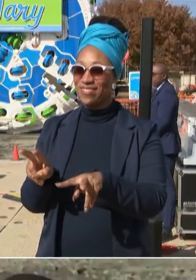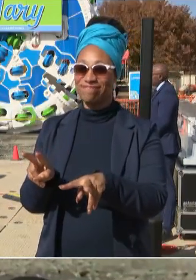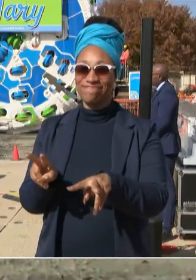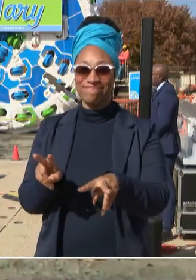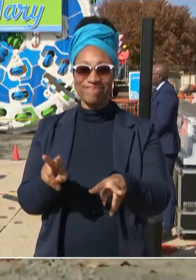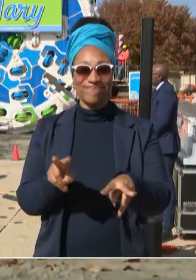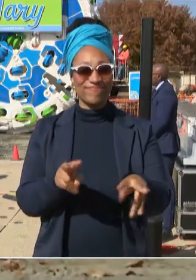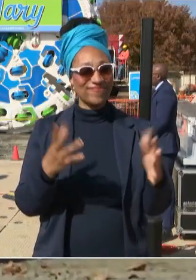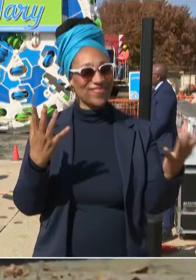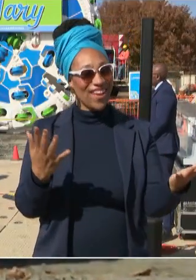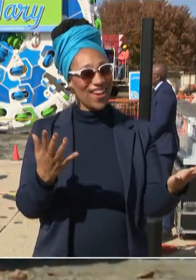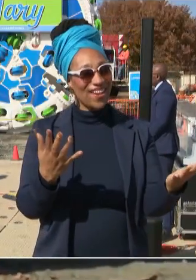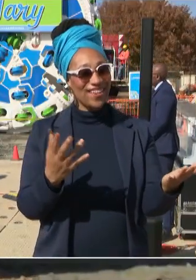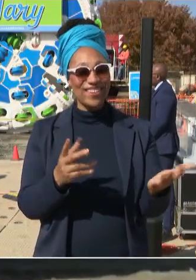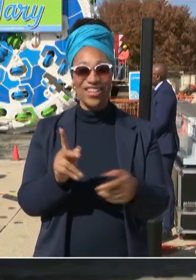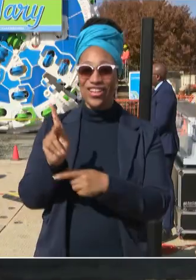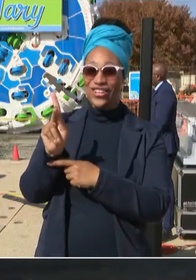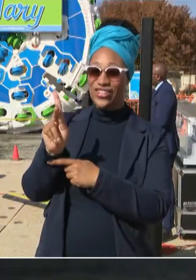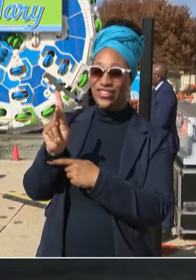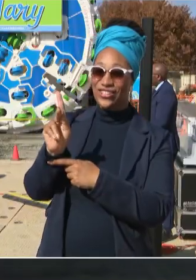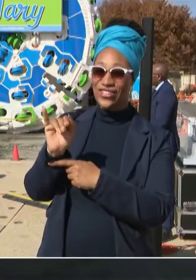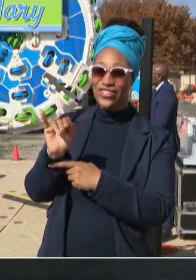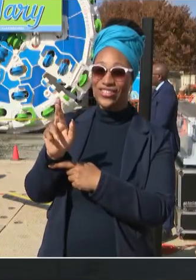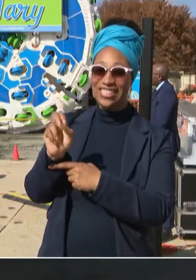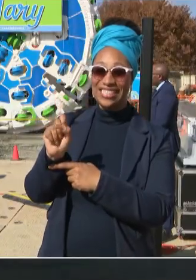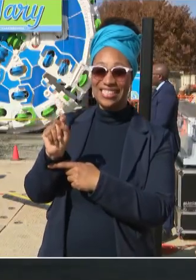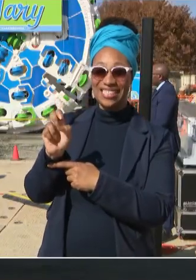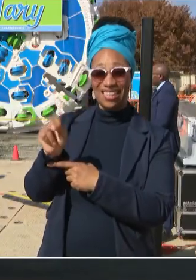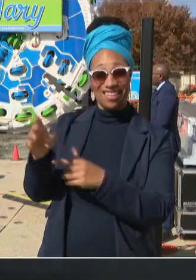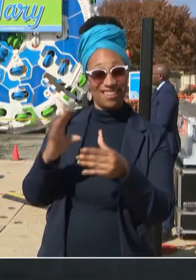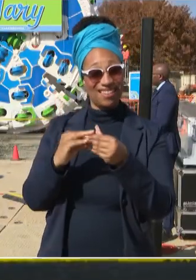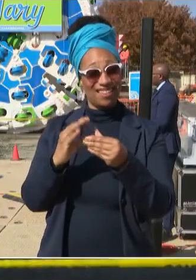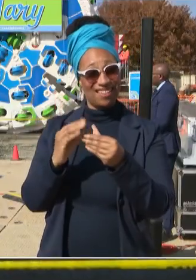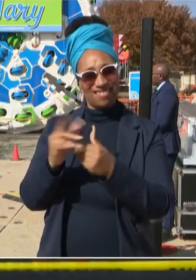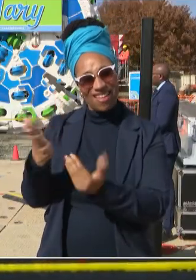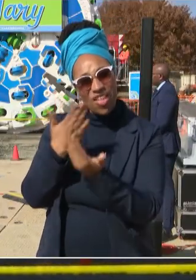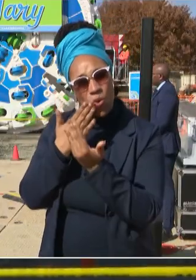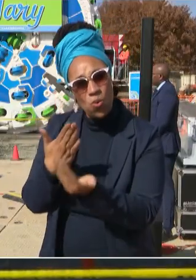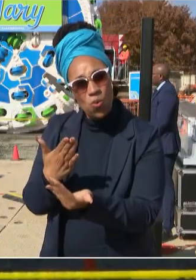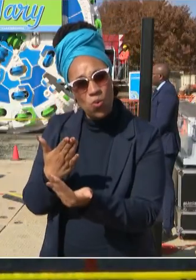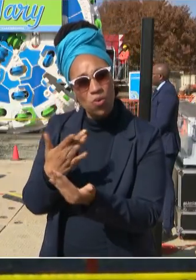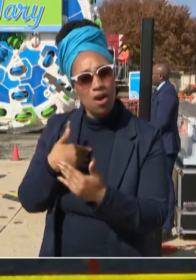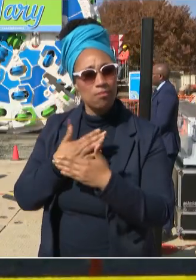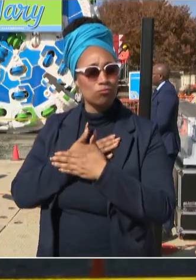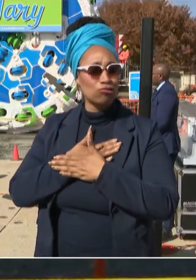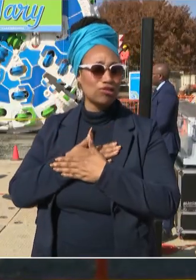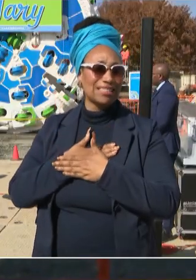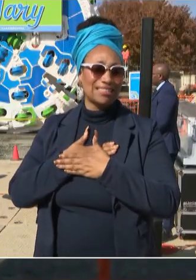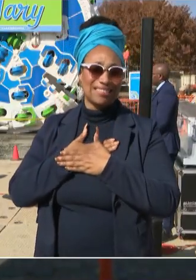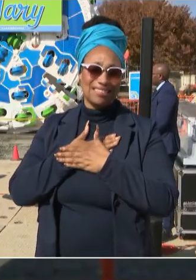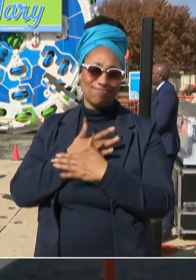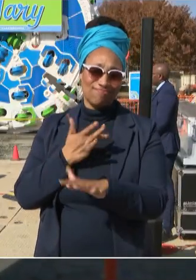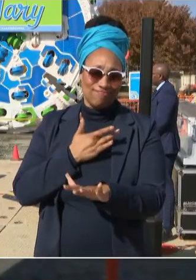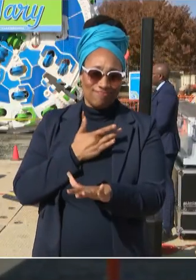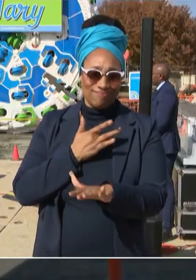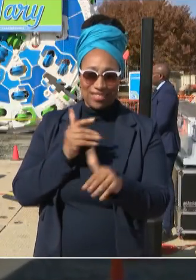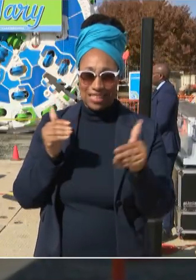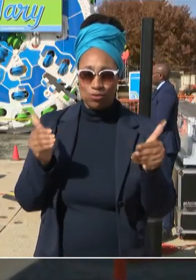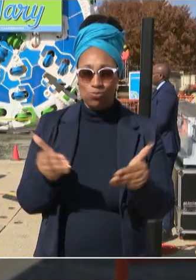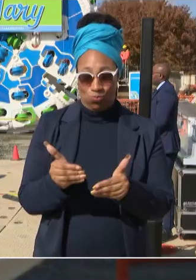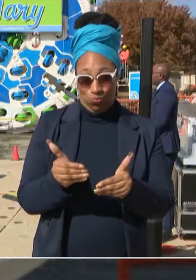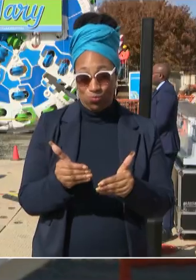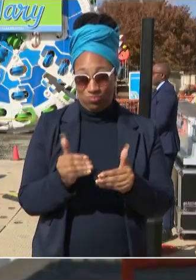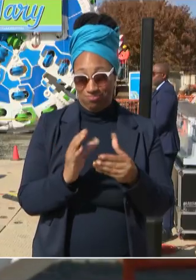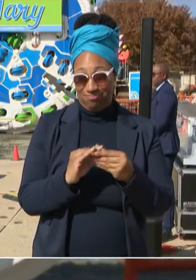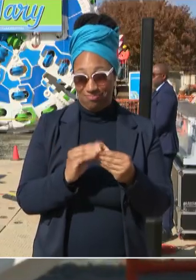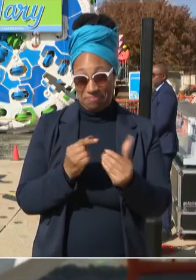Kirsten, thank you very much for that generous introduction. I really appreciate that very, very much. I always say this, but I'm going to take you on the